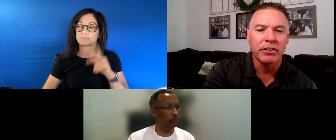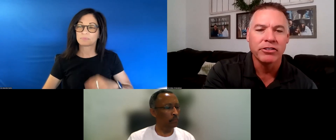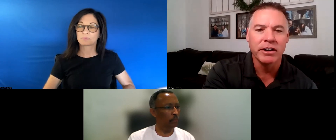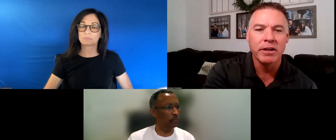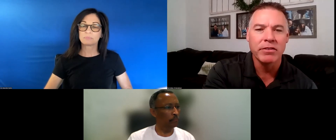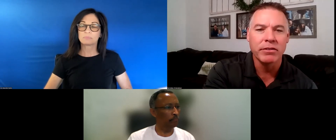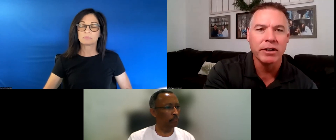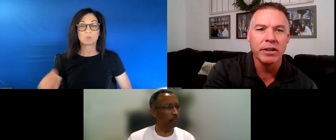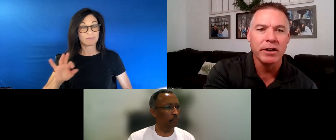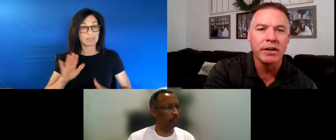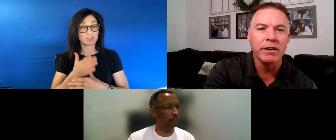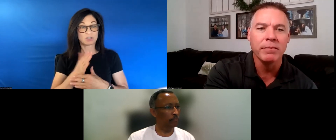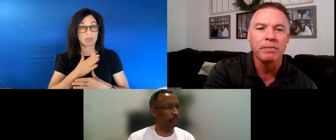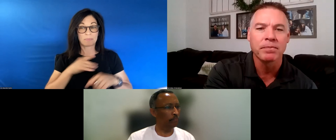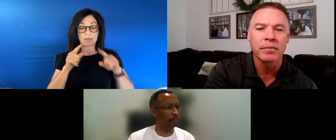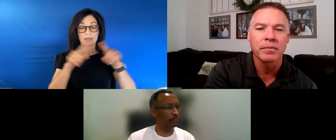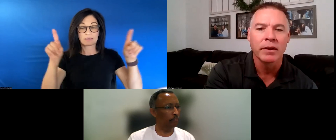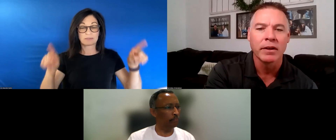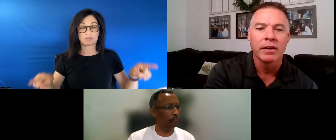So if I share my screen here,